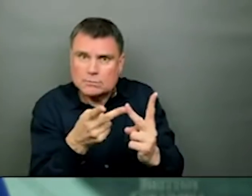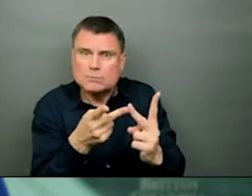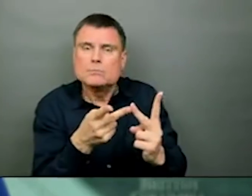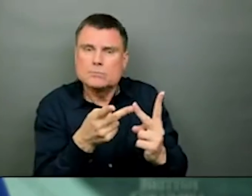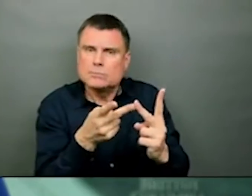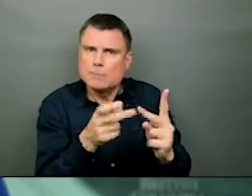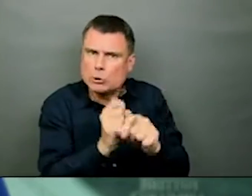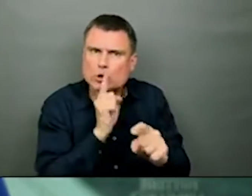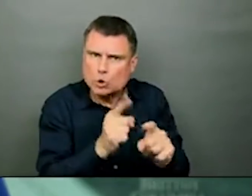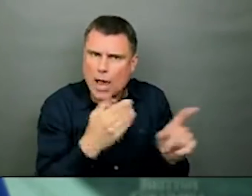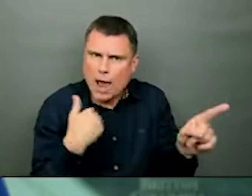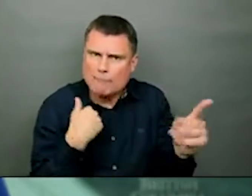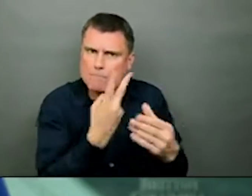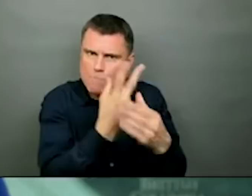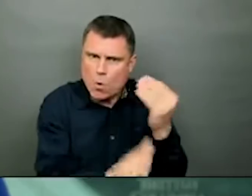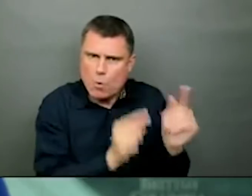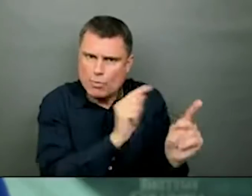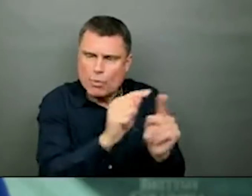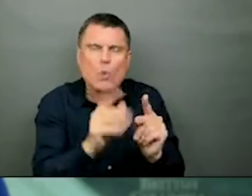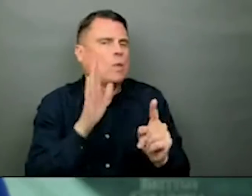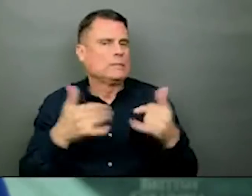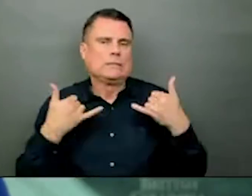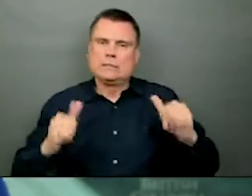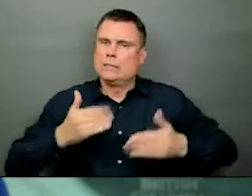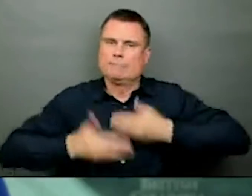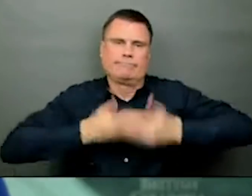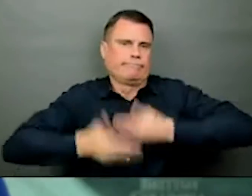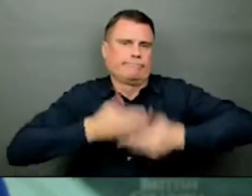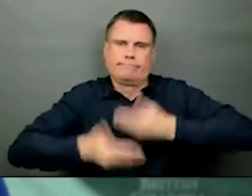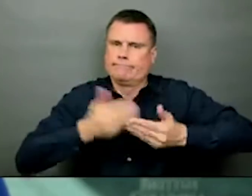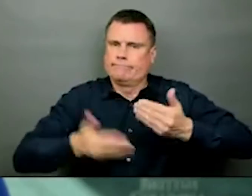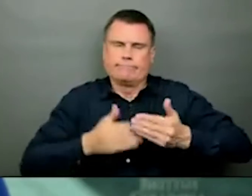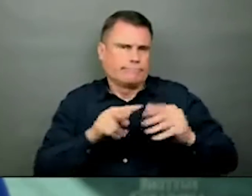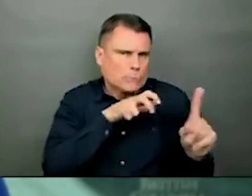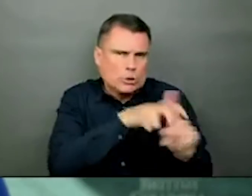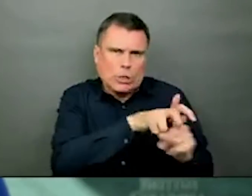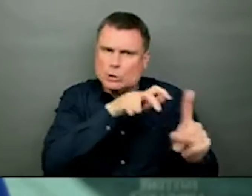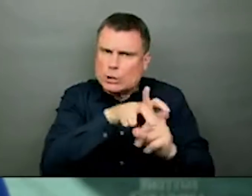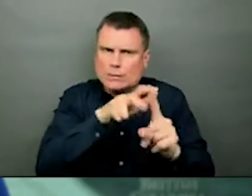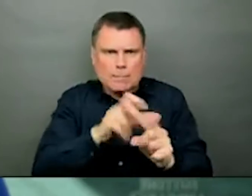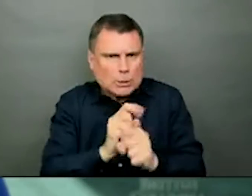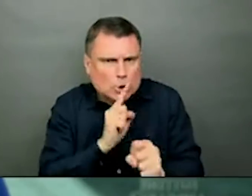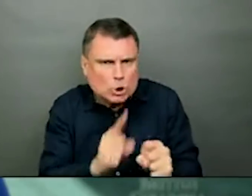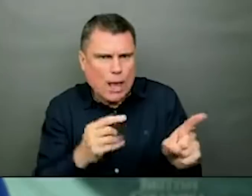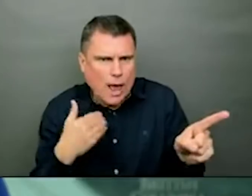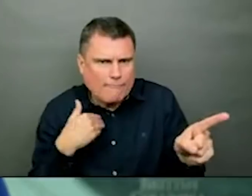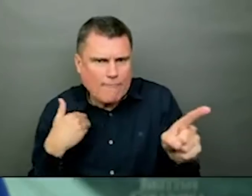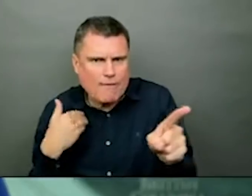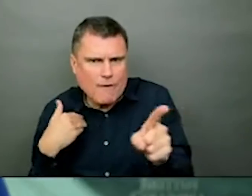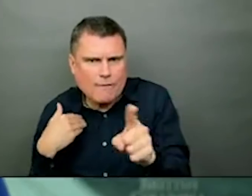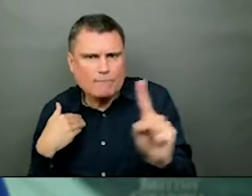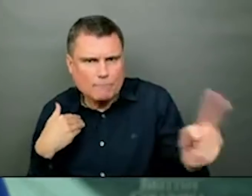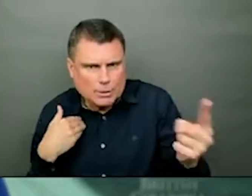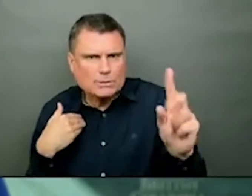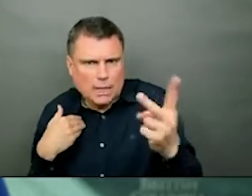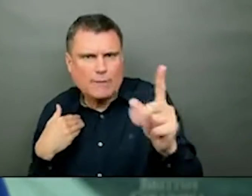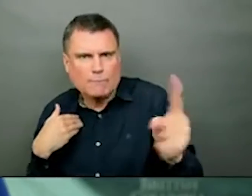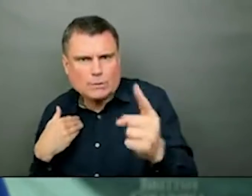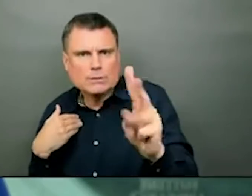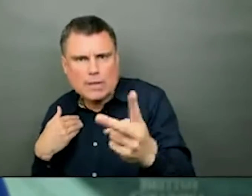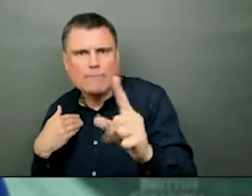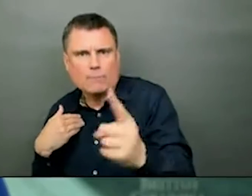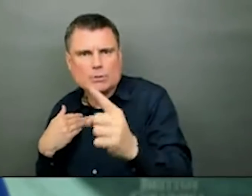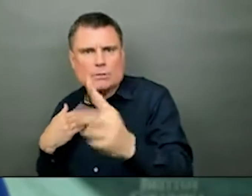effort over time. We'll continue to update this data in terms of residents in the coming weeks, including adding the data about